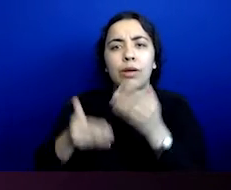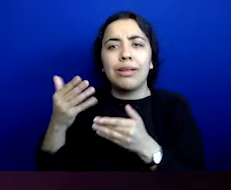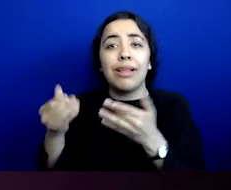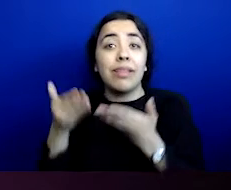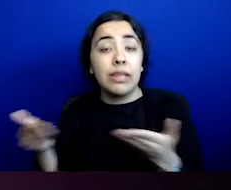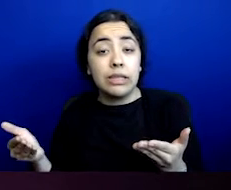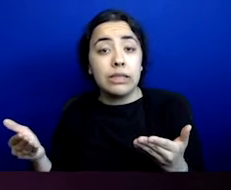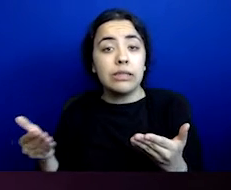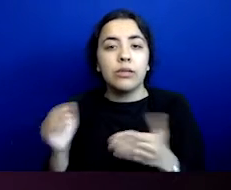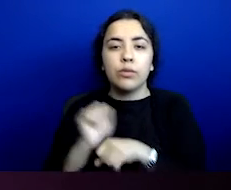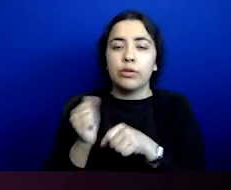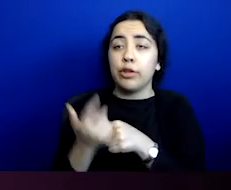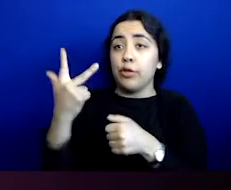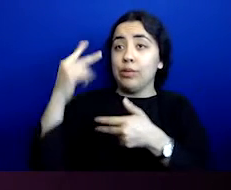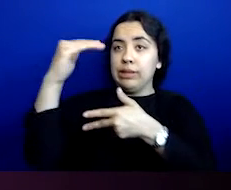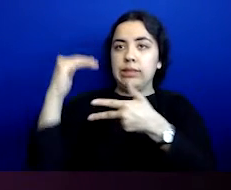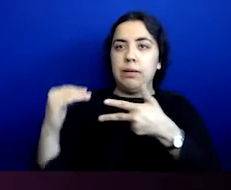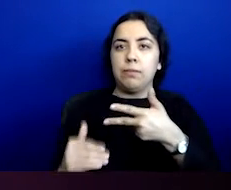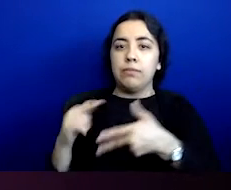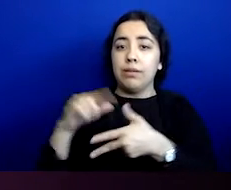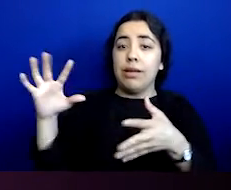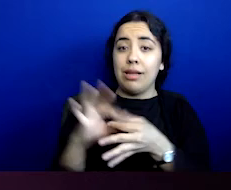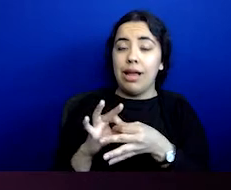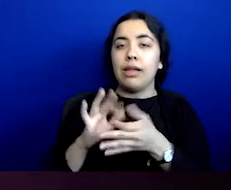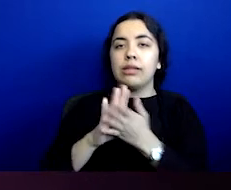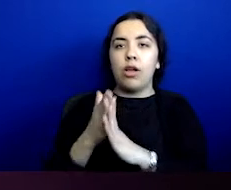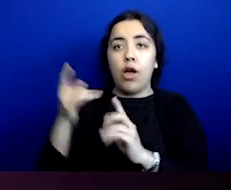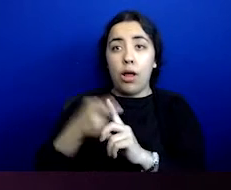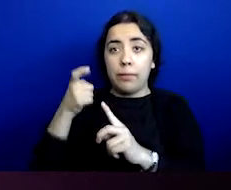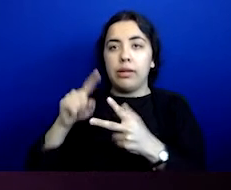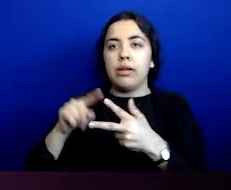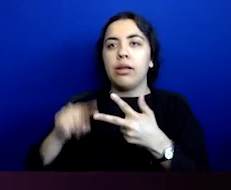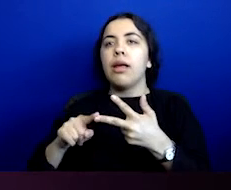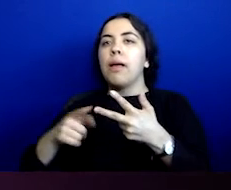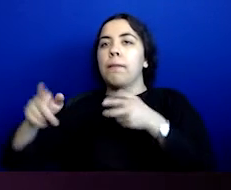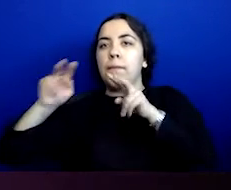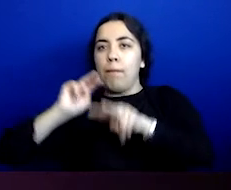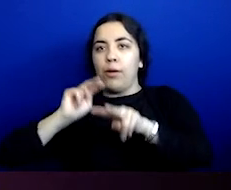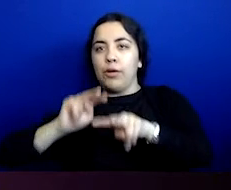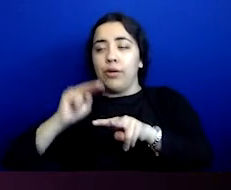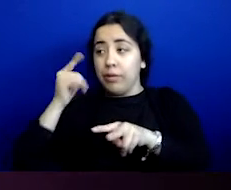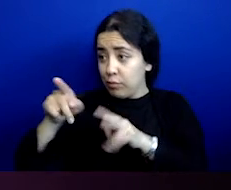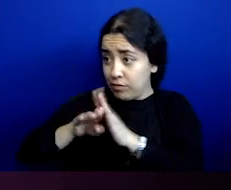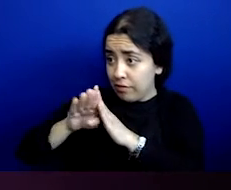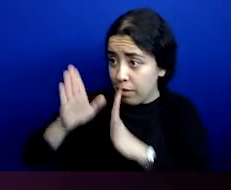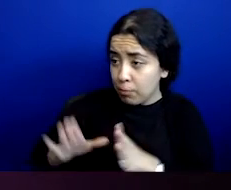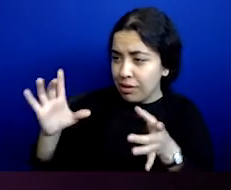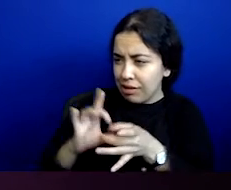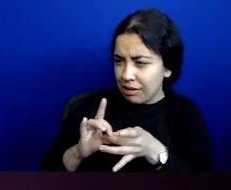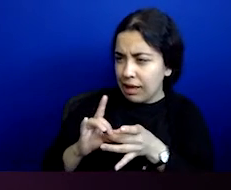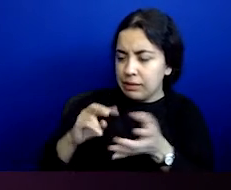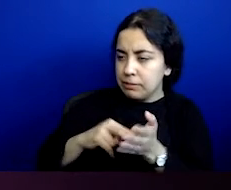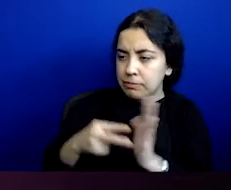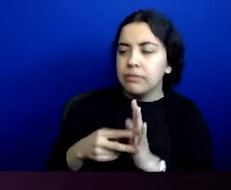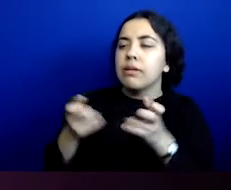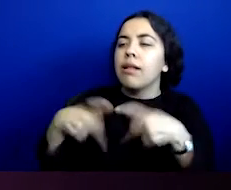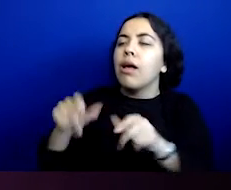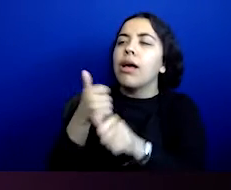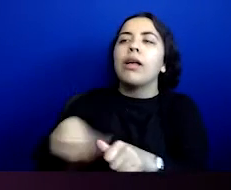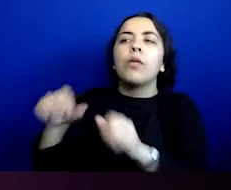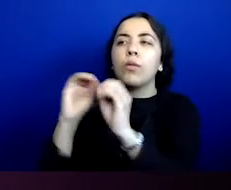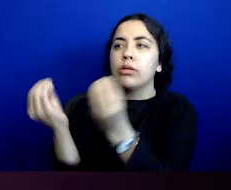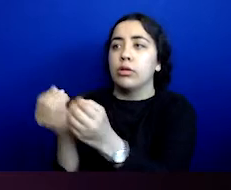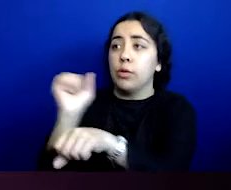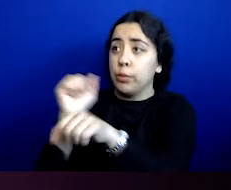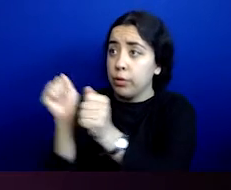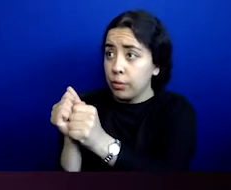and things. It works in 3 steps: connect, automate, and monitor. So for any developer in the room, connect is simply allowing any organization that we